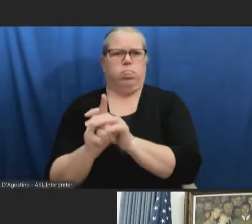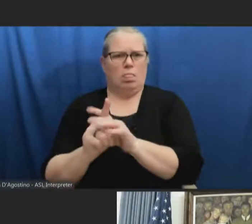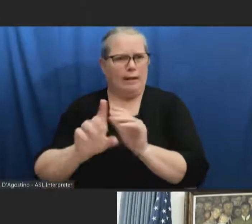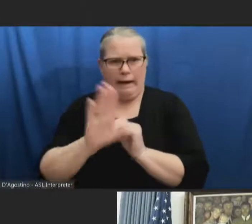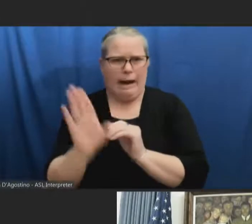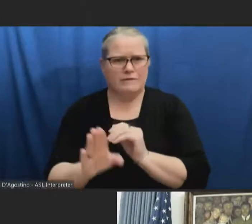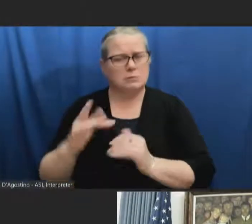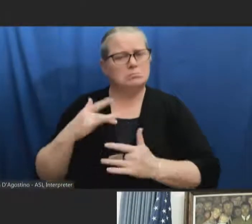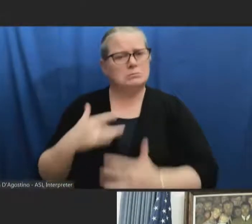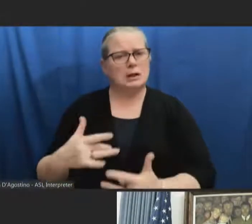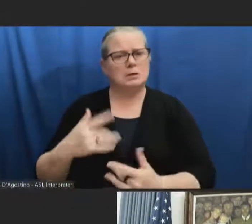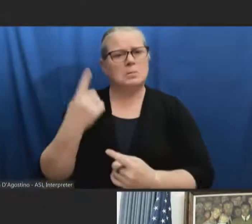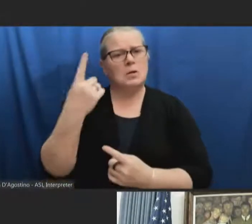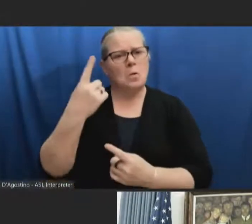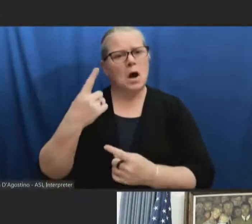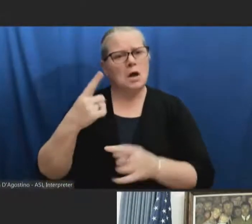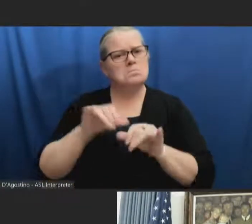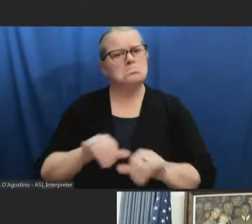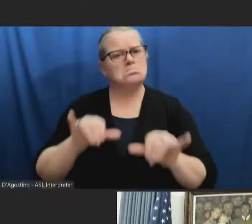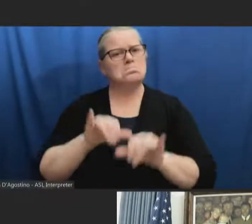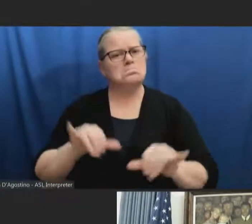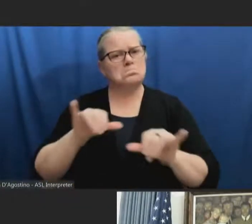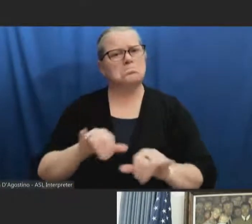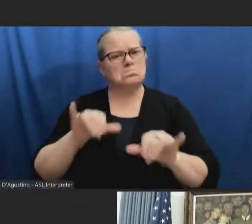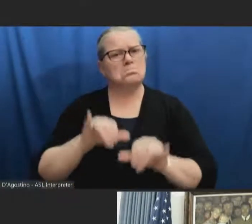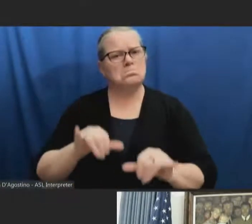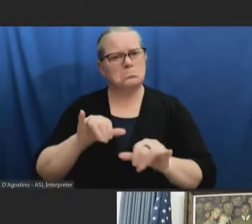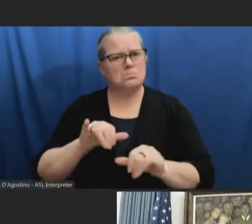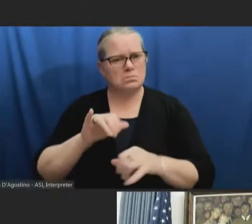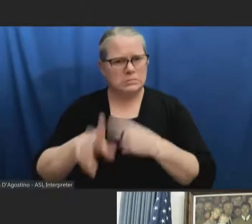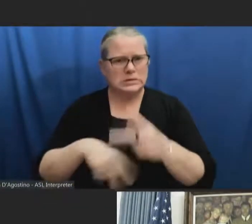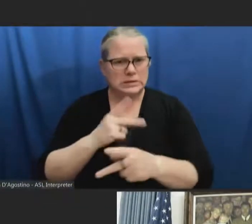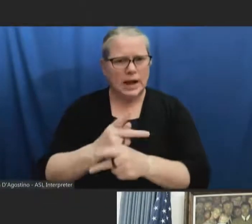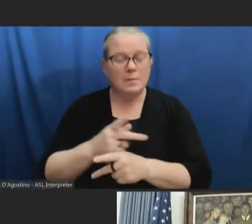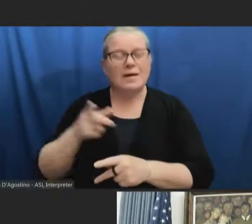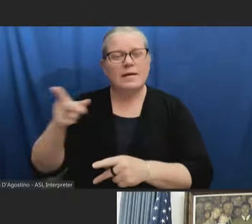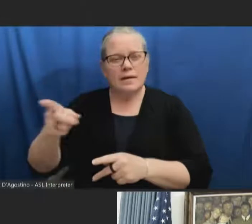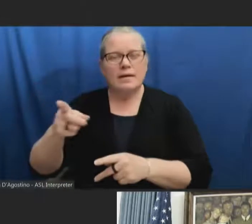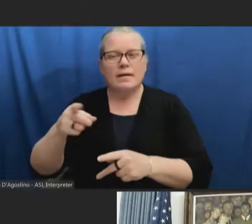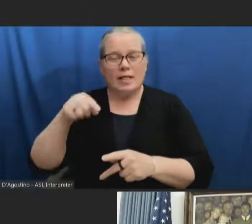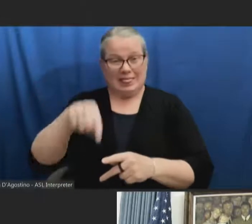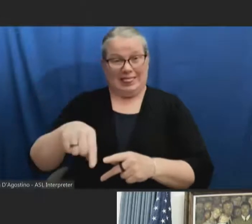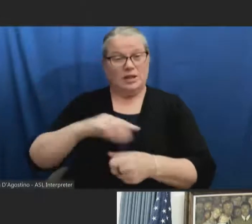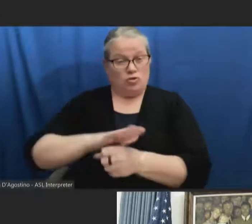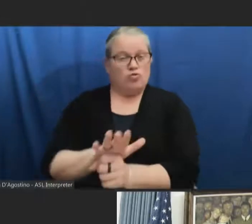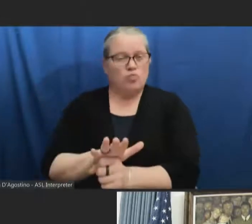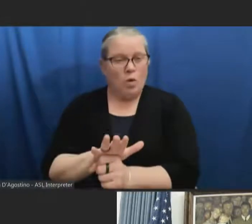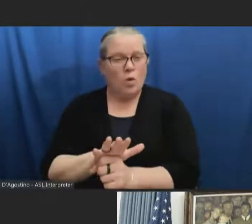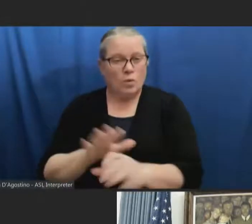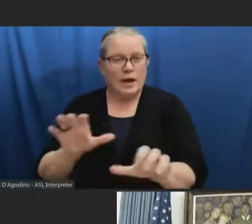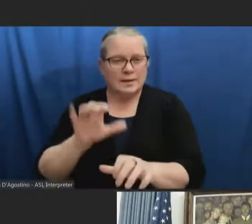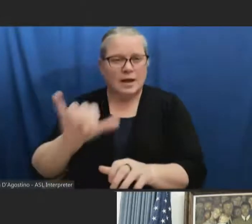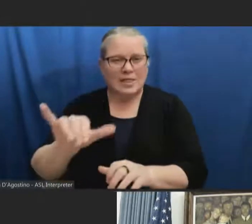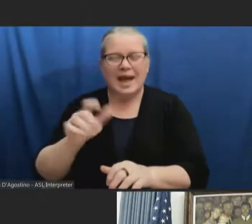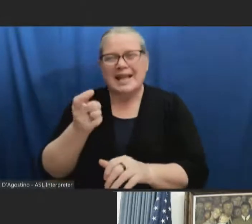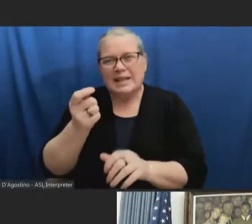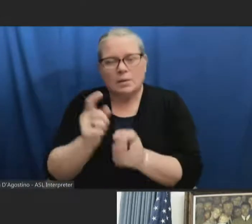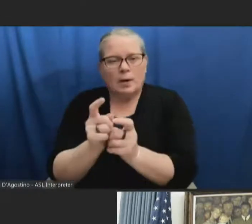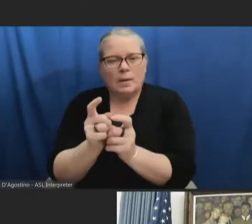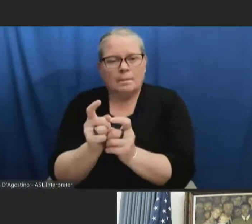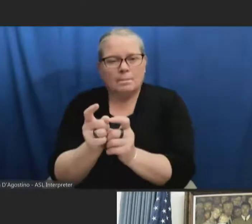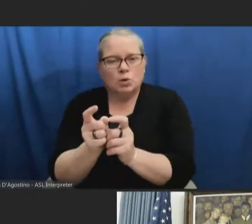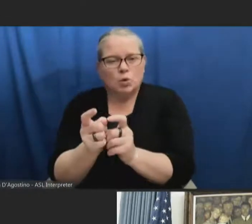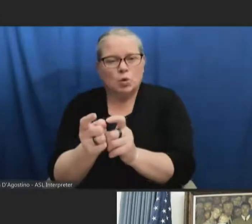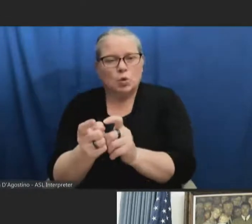undergone energetic drift, which is what this one's done as well. This has sort of mutated along I don't want to say predictable lineage, but